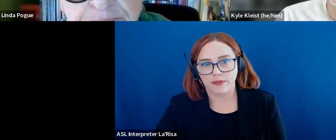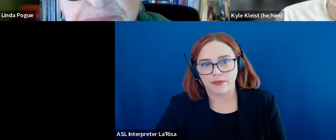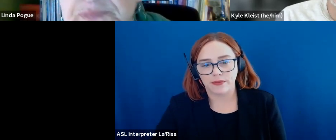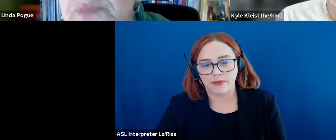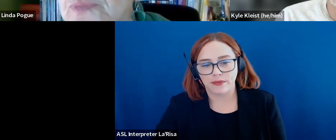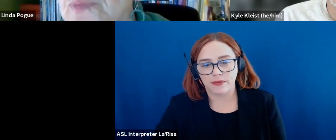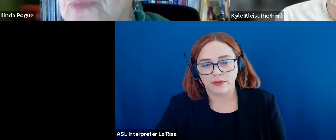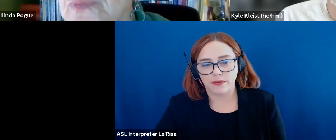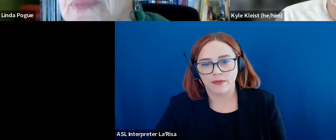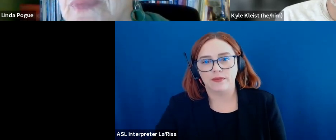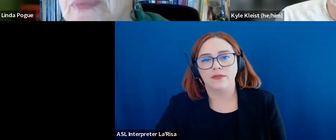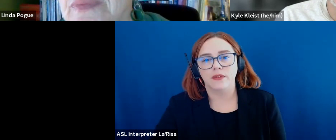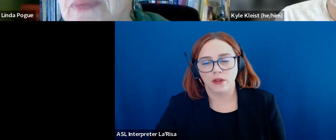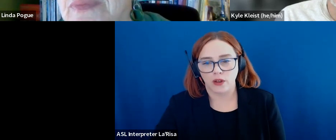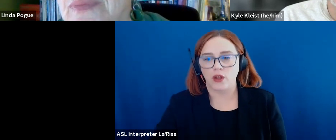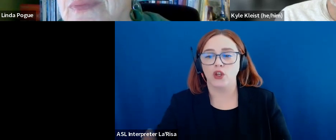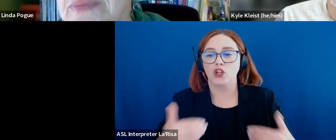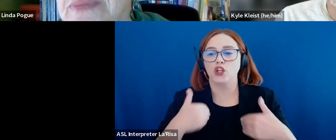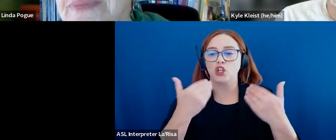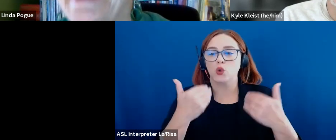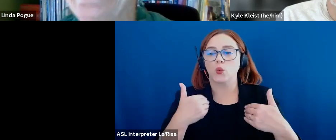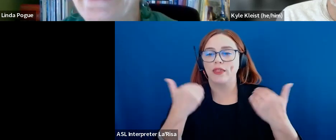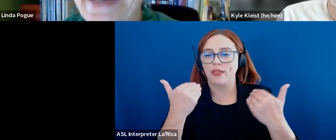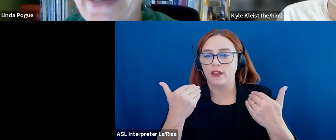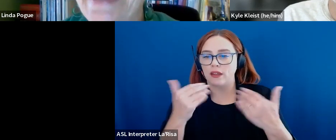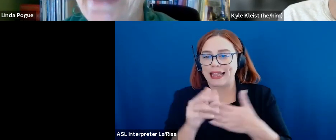lack of technology to clone myself.